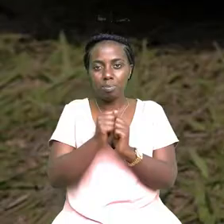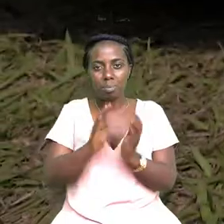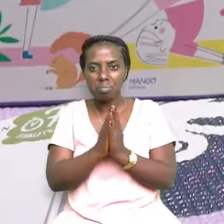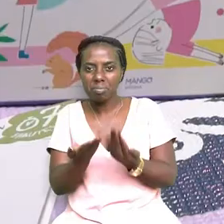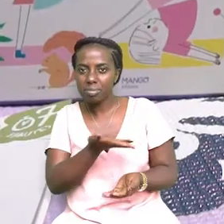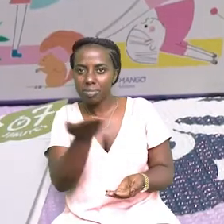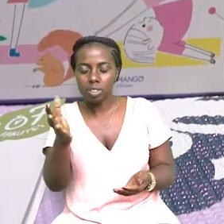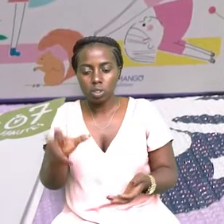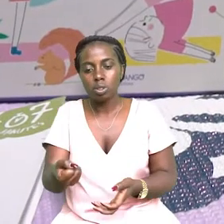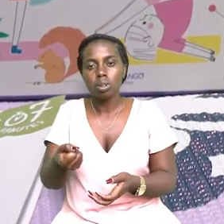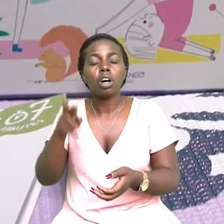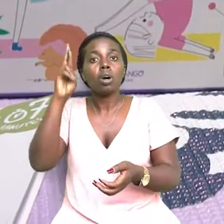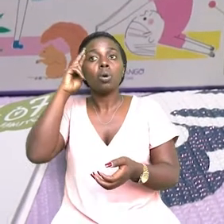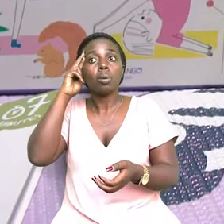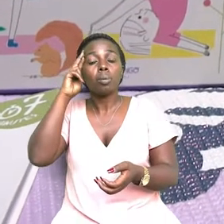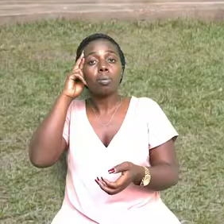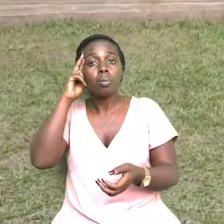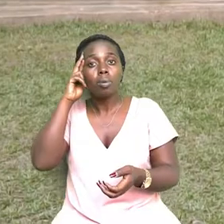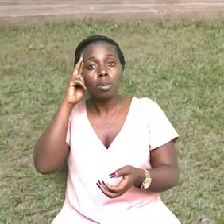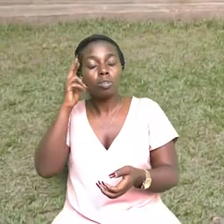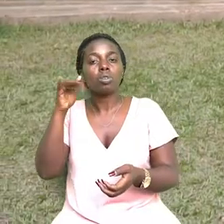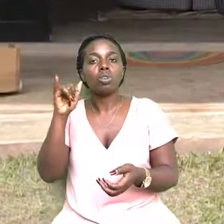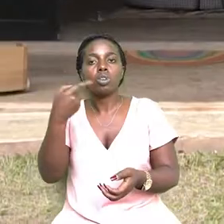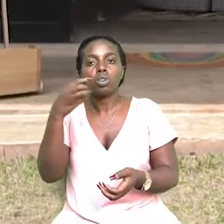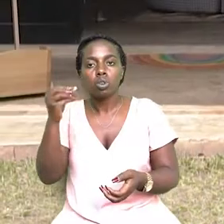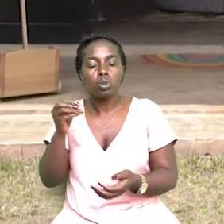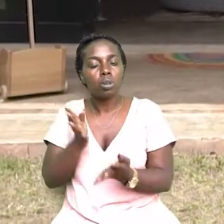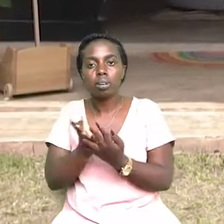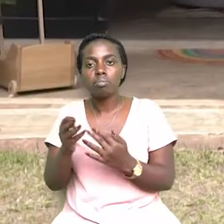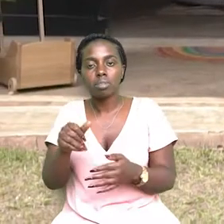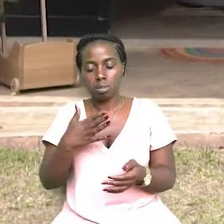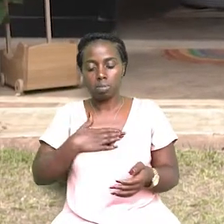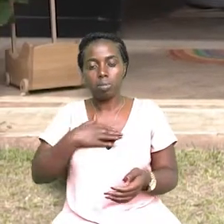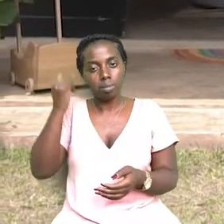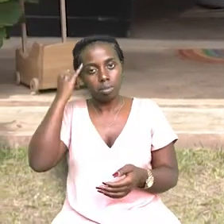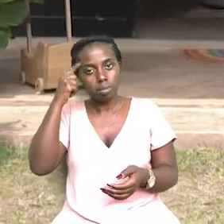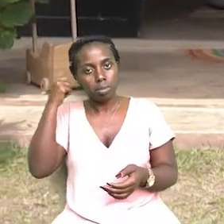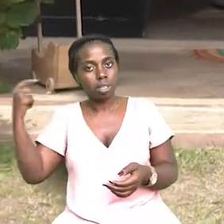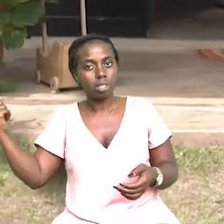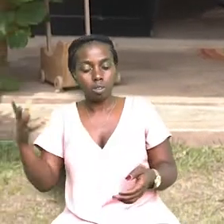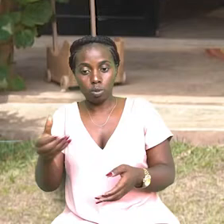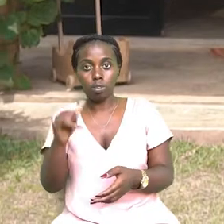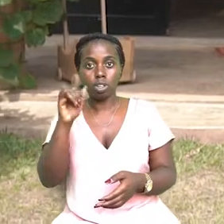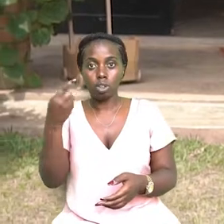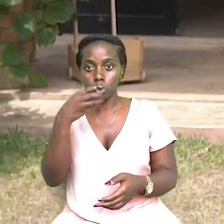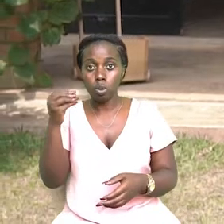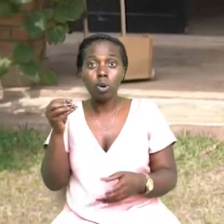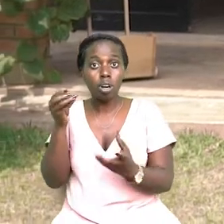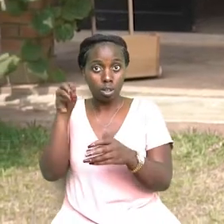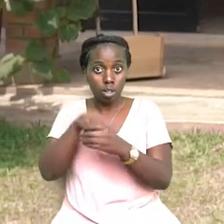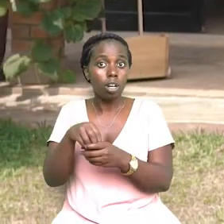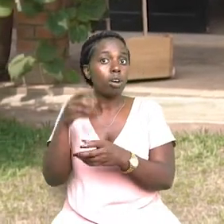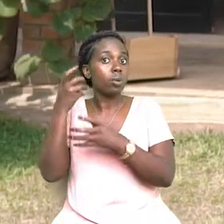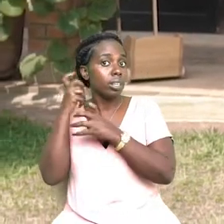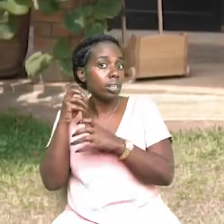and it helps them to remember the yoga flow. And my dream is to take yoga on radios and